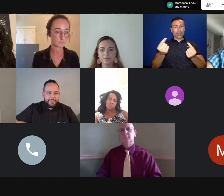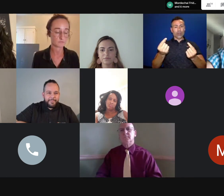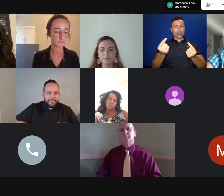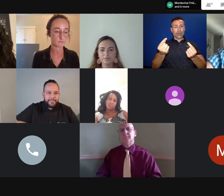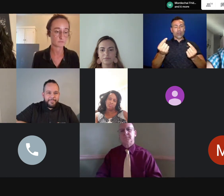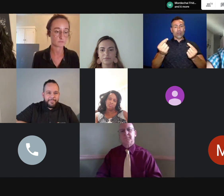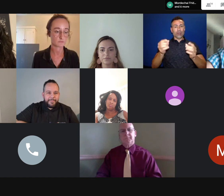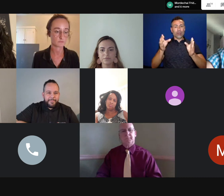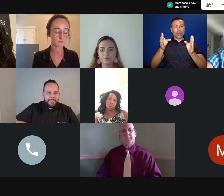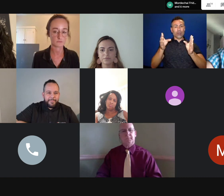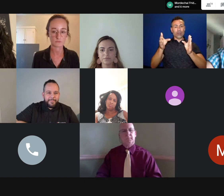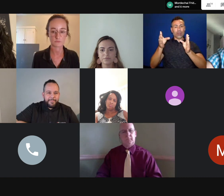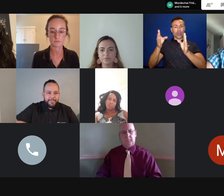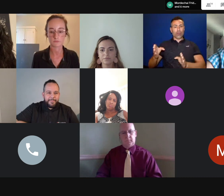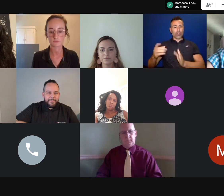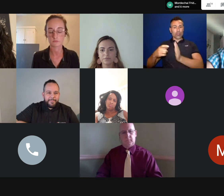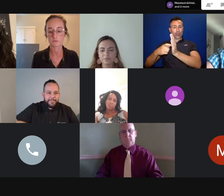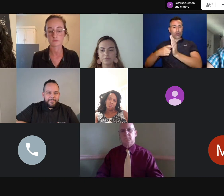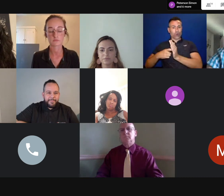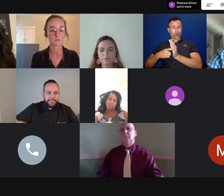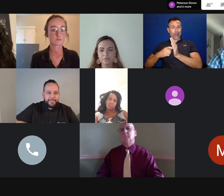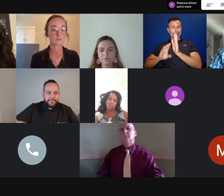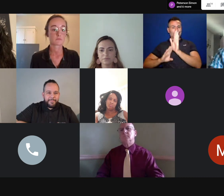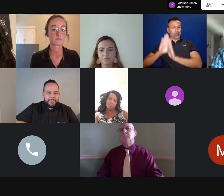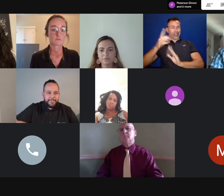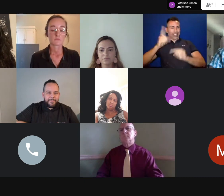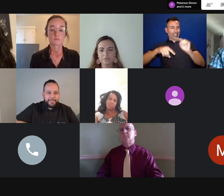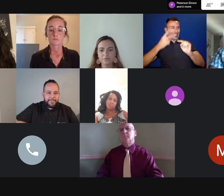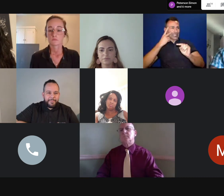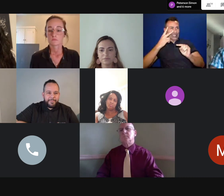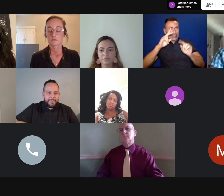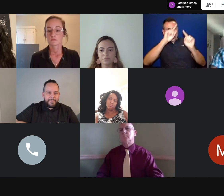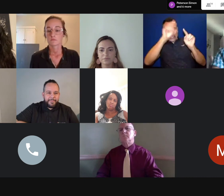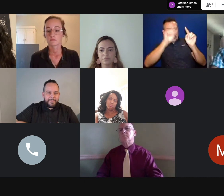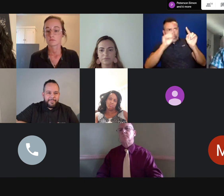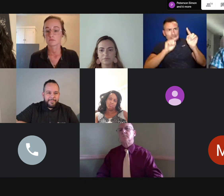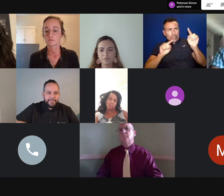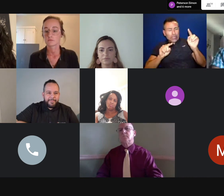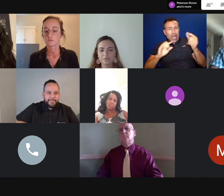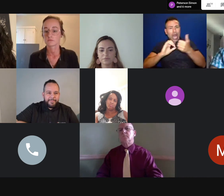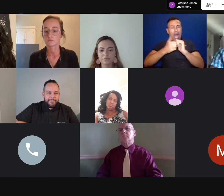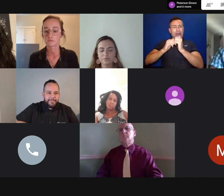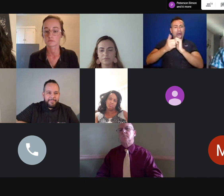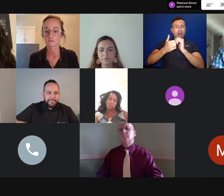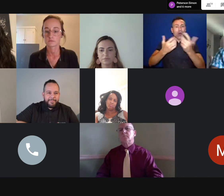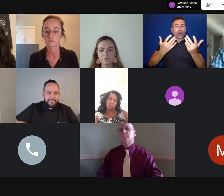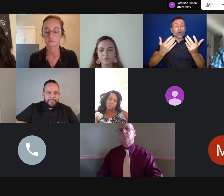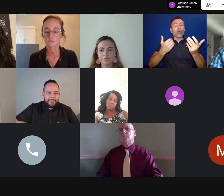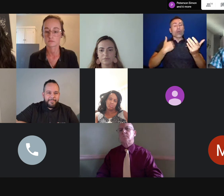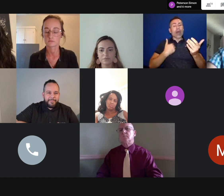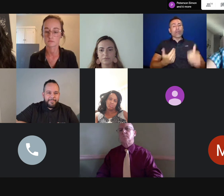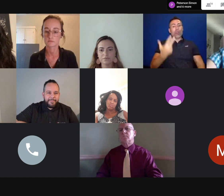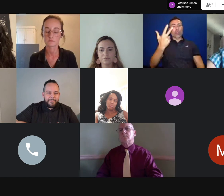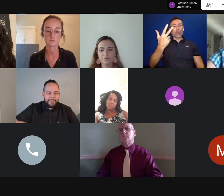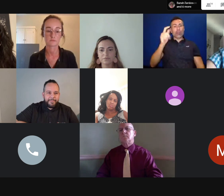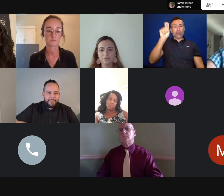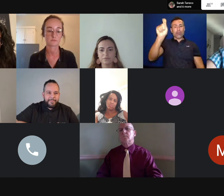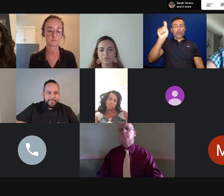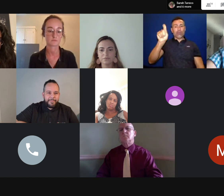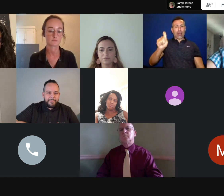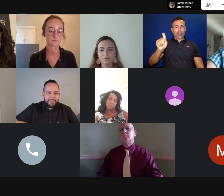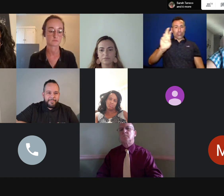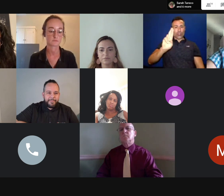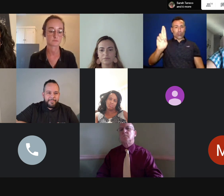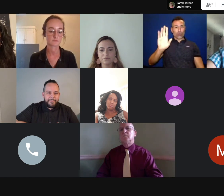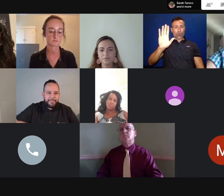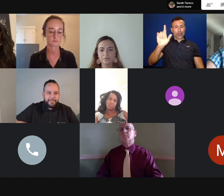the person that needs Brian does not see Brian on the screen, there are 3 buttons on the